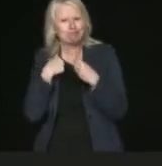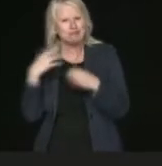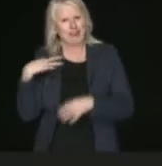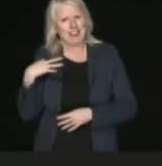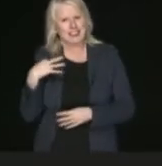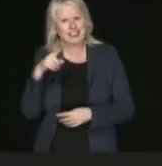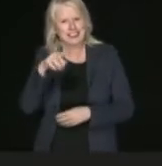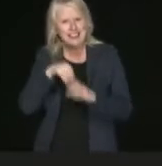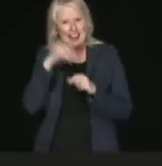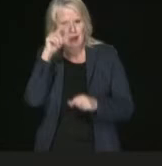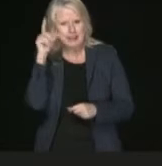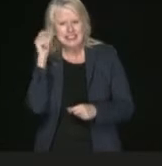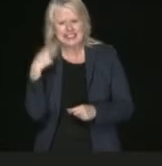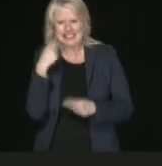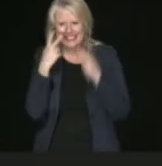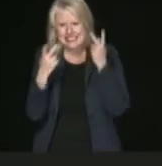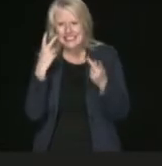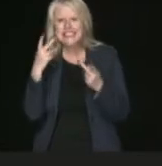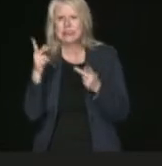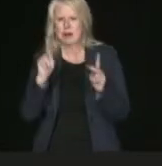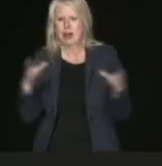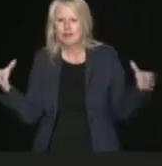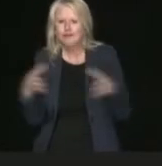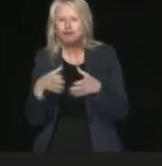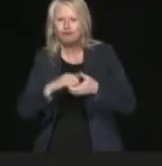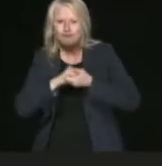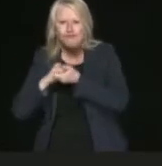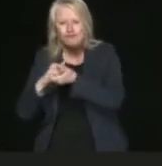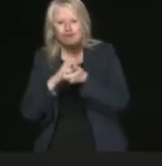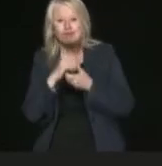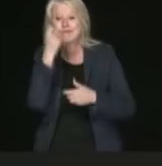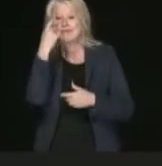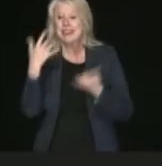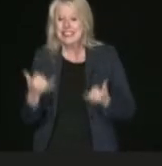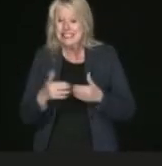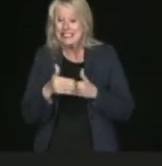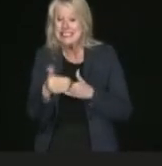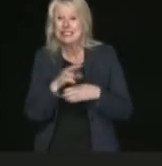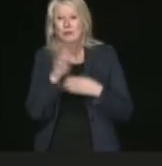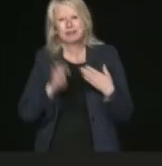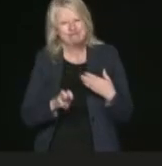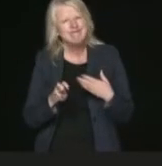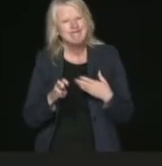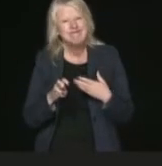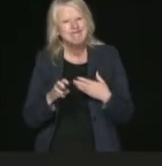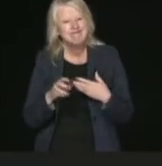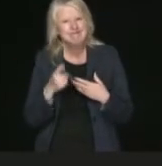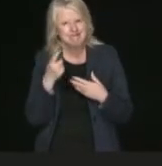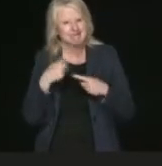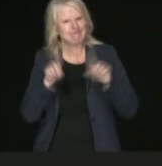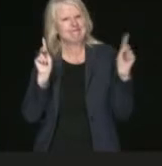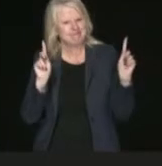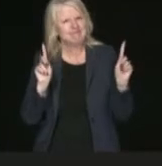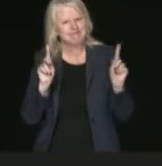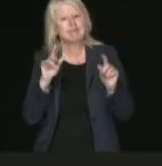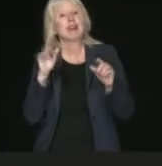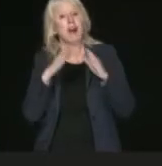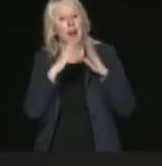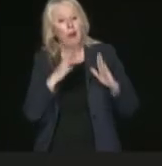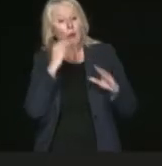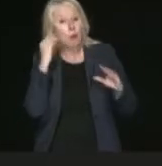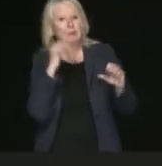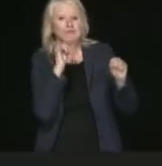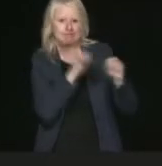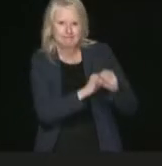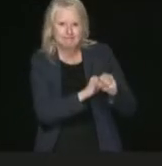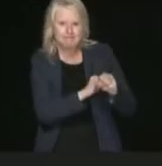over these next few days. But right now, this weekend is going to be very different. You'll have to stay home.